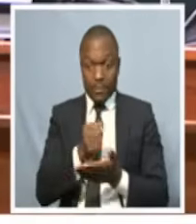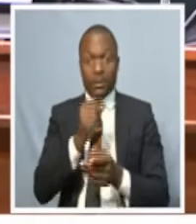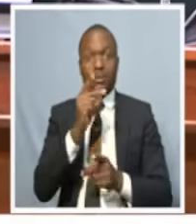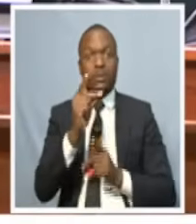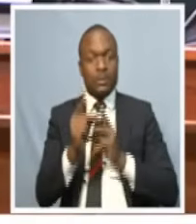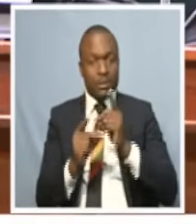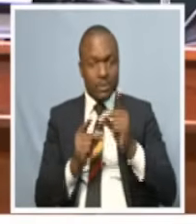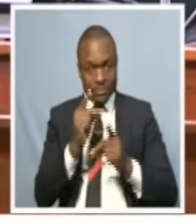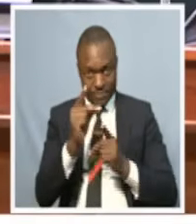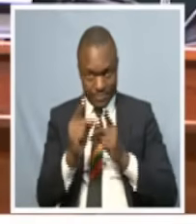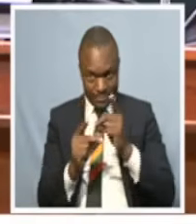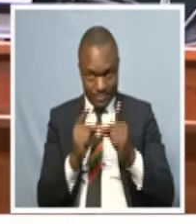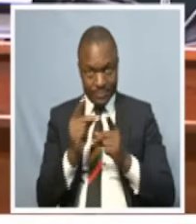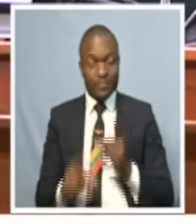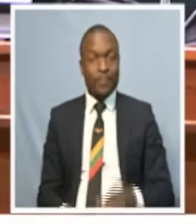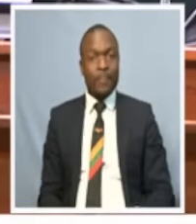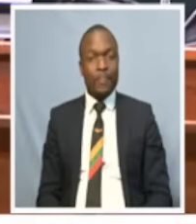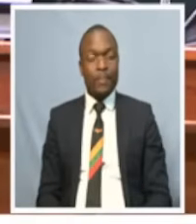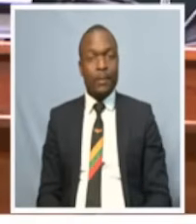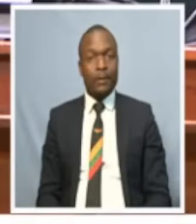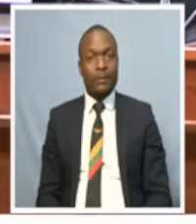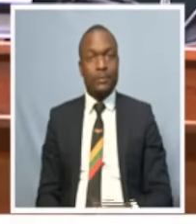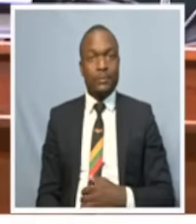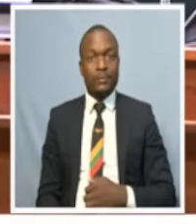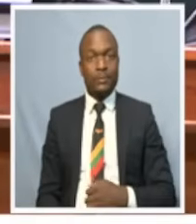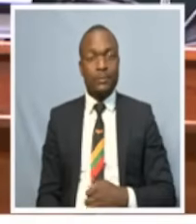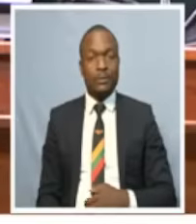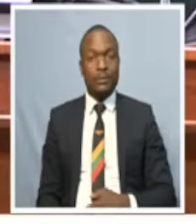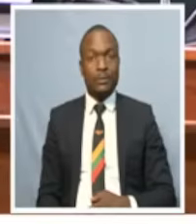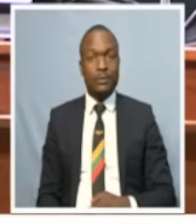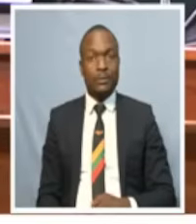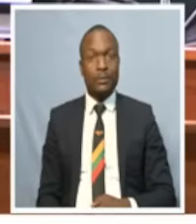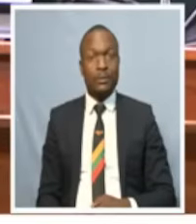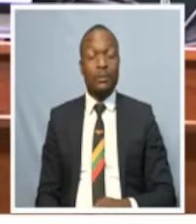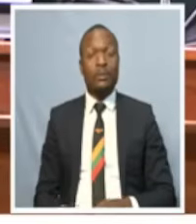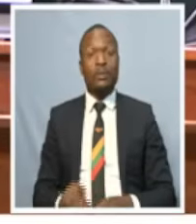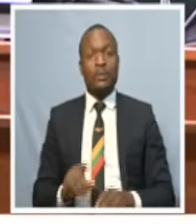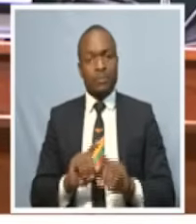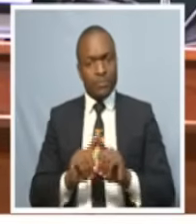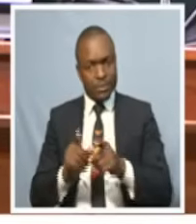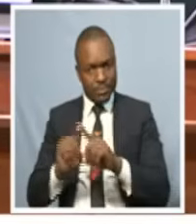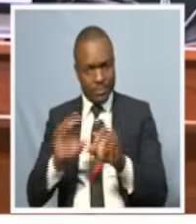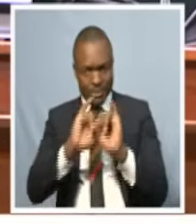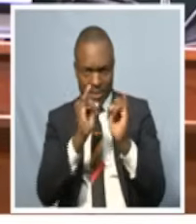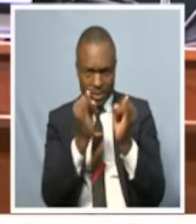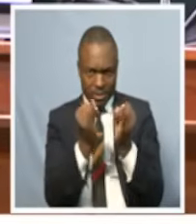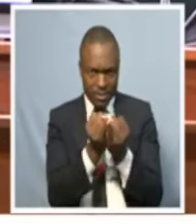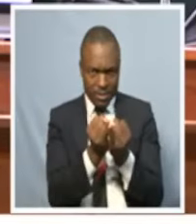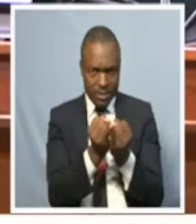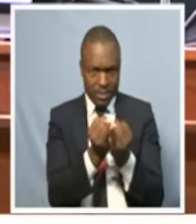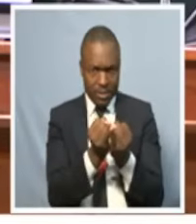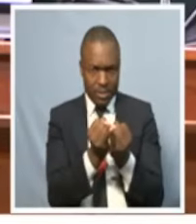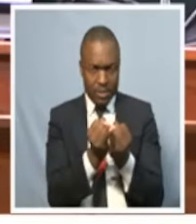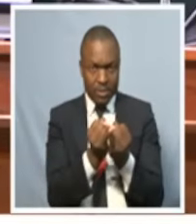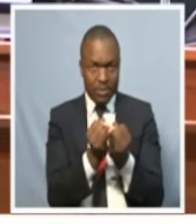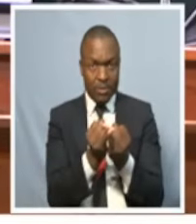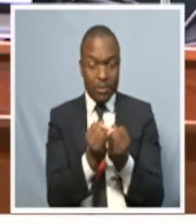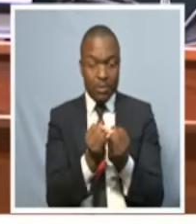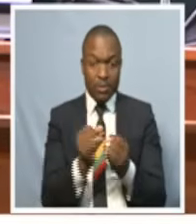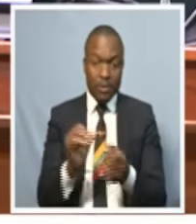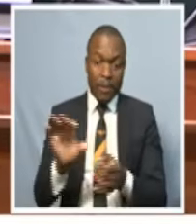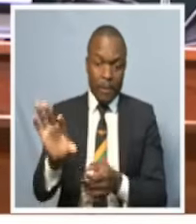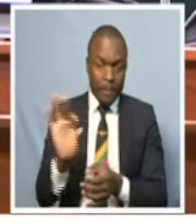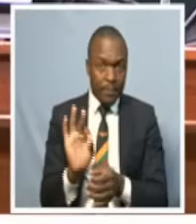process further drew from established institutional talent pools such as the police band.